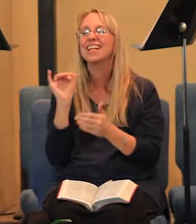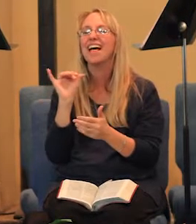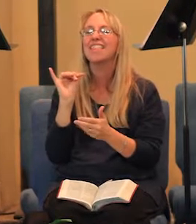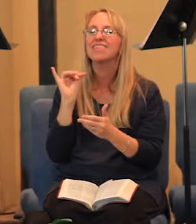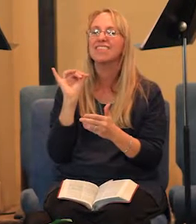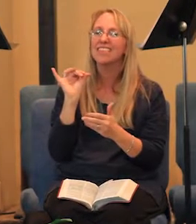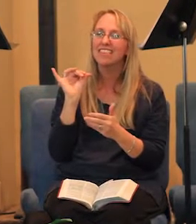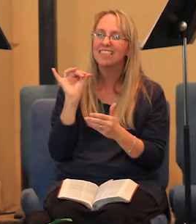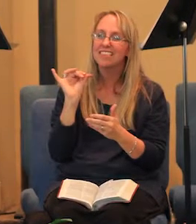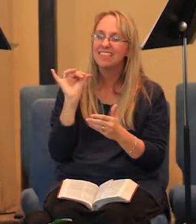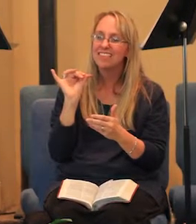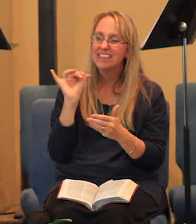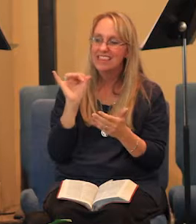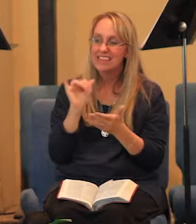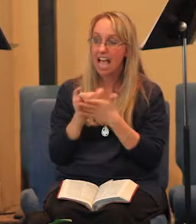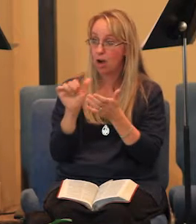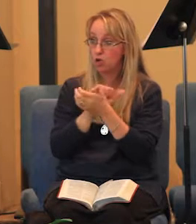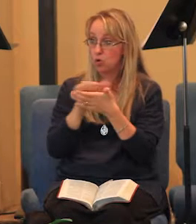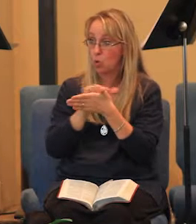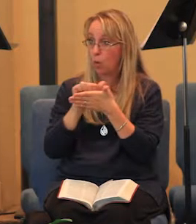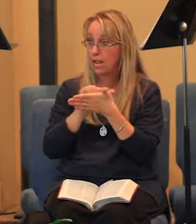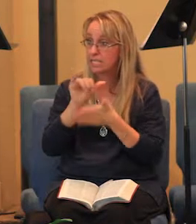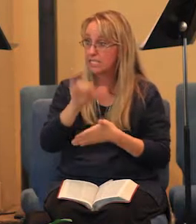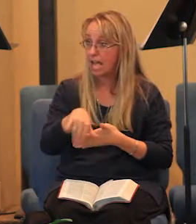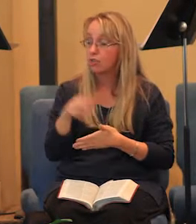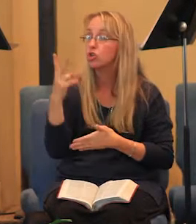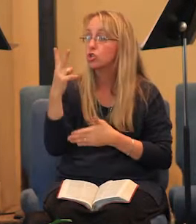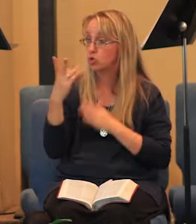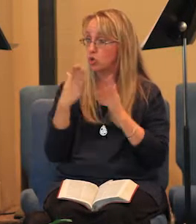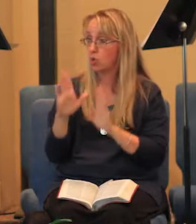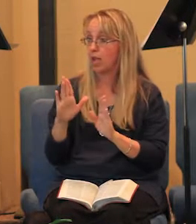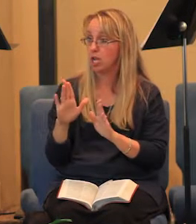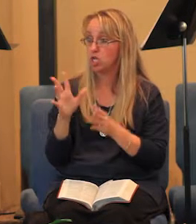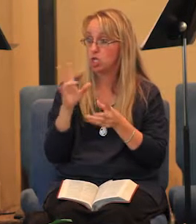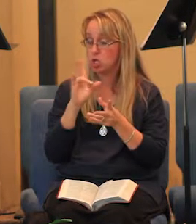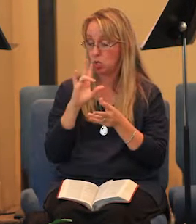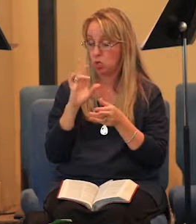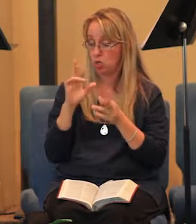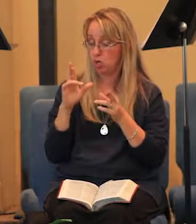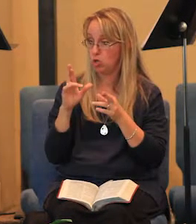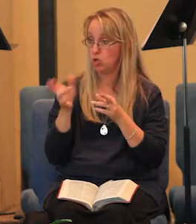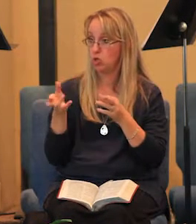erased a cassette tape. There were two ways of doing it. You could record over it,